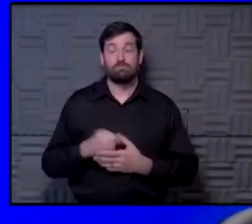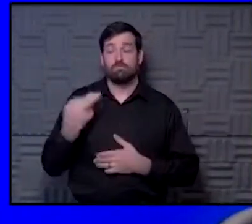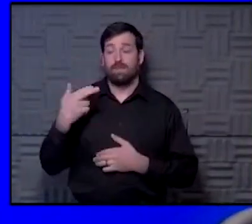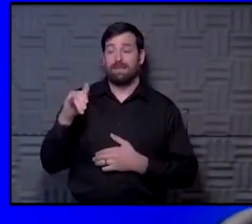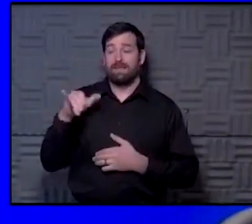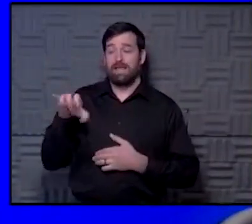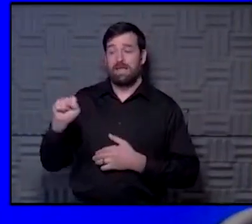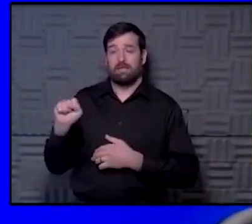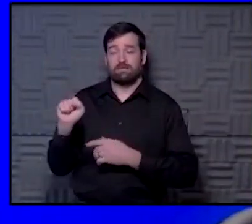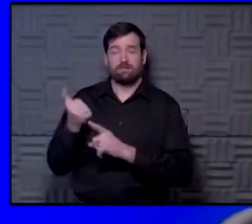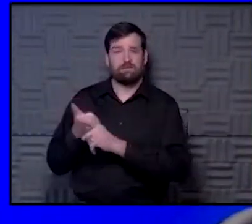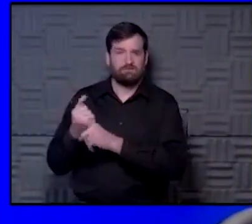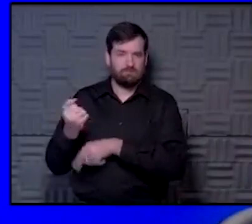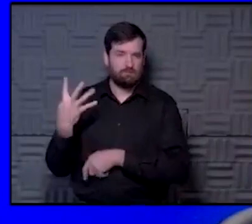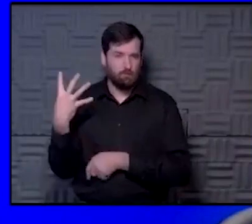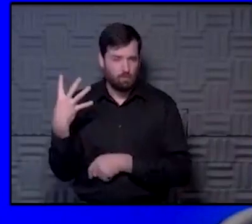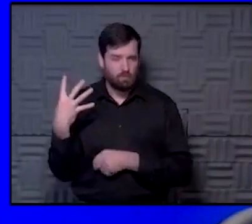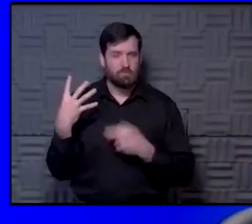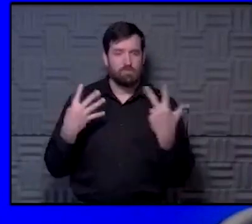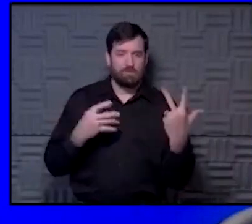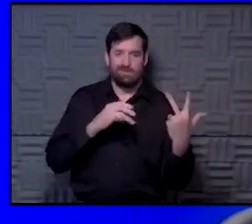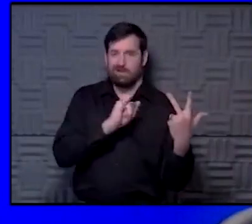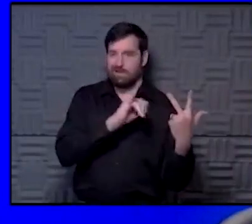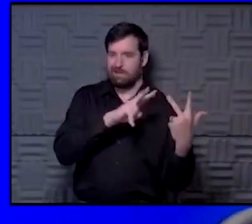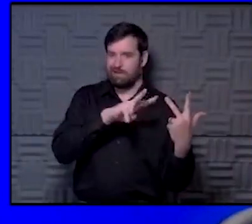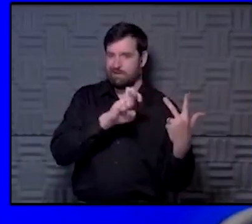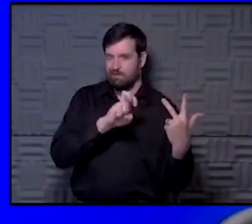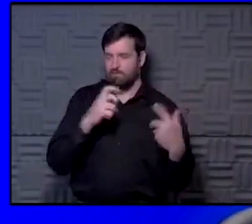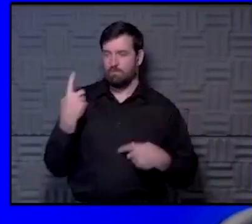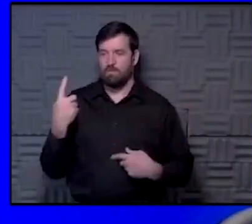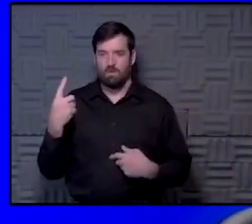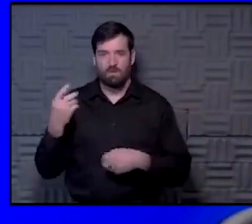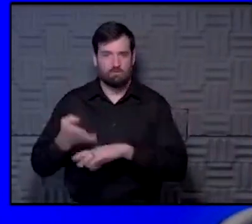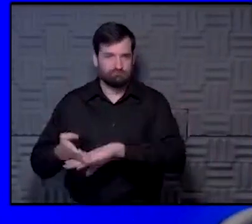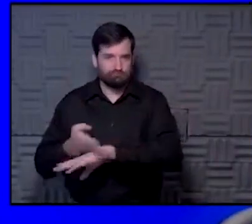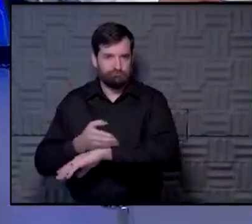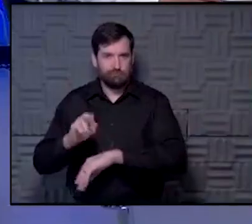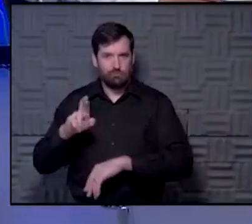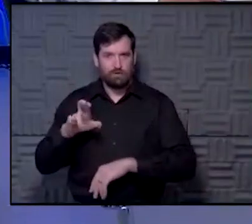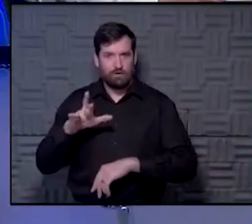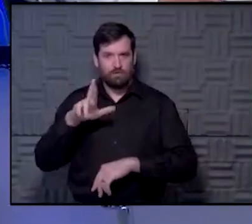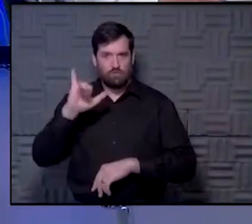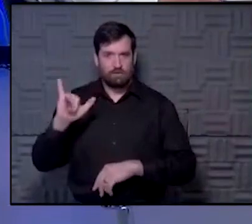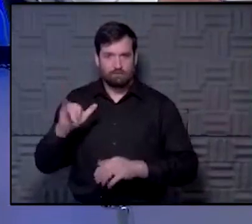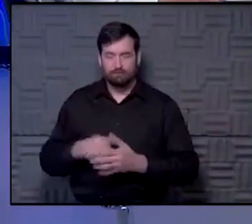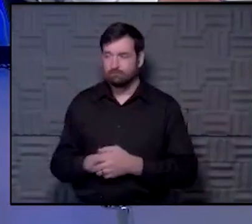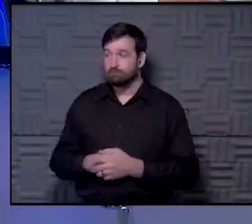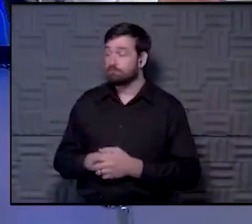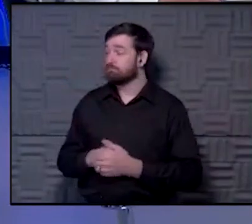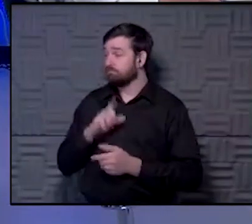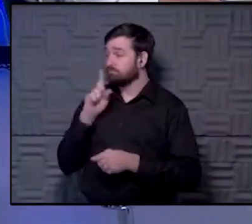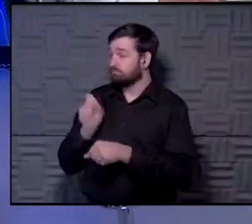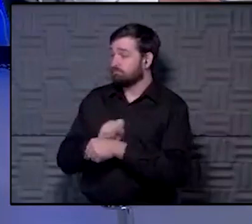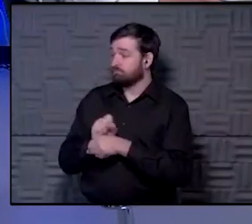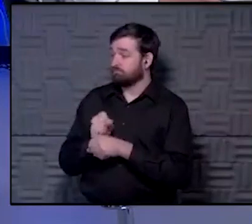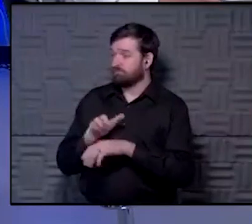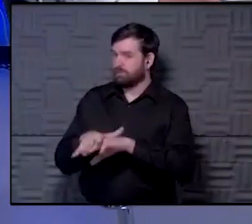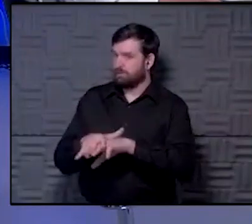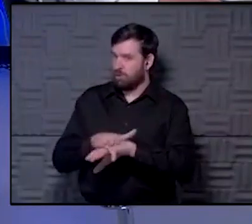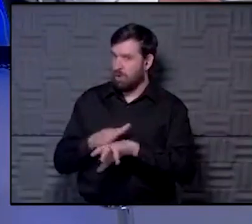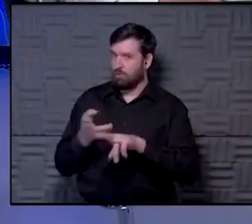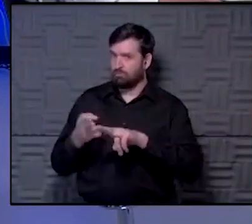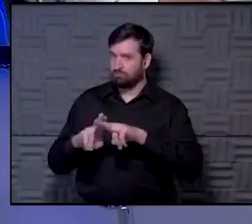Hays has 4 patients, 3 in the active phase and 1 in that recovery phase. So. And definitely the slow climb that you